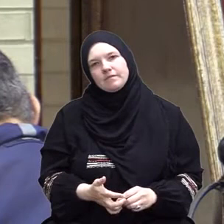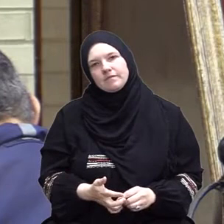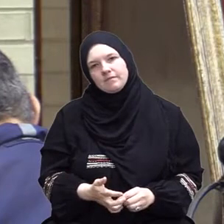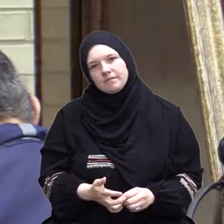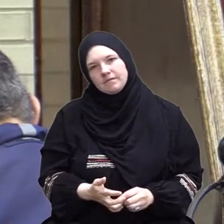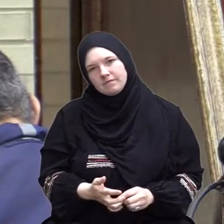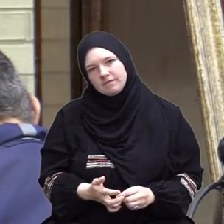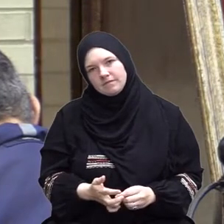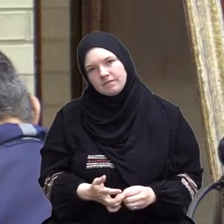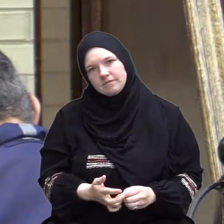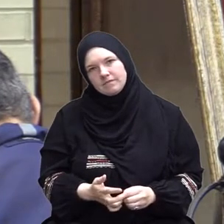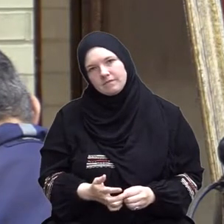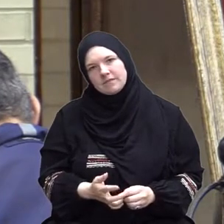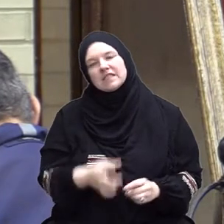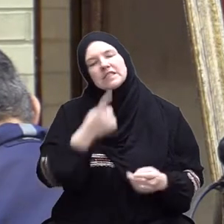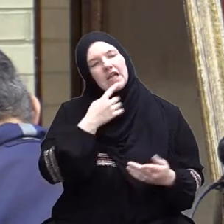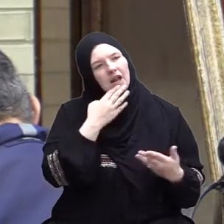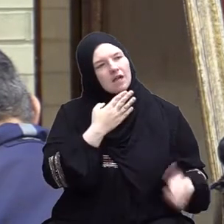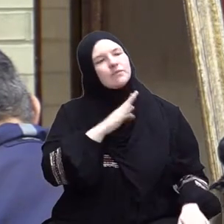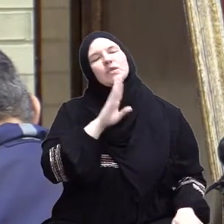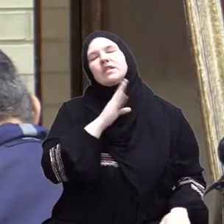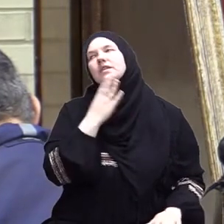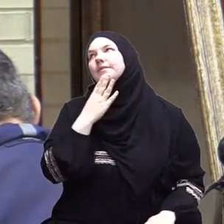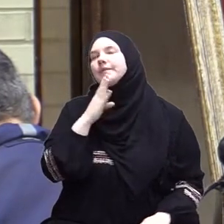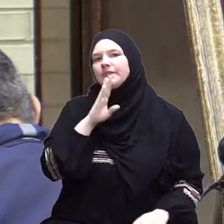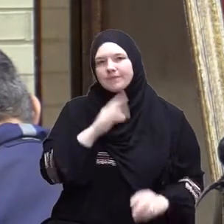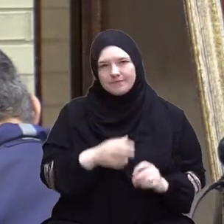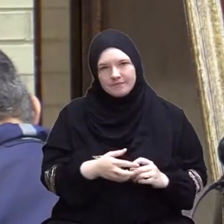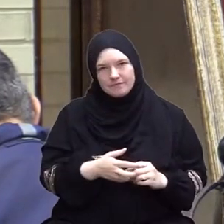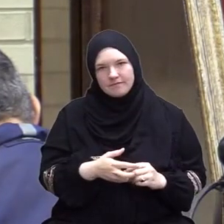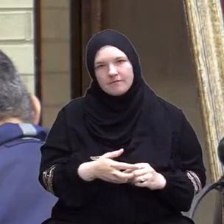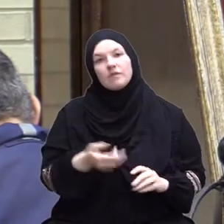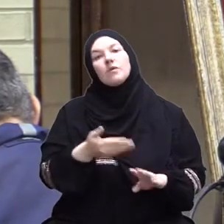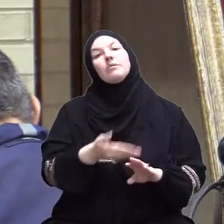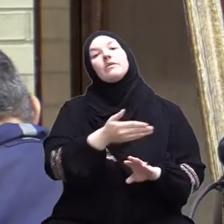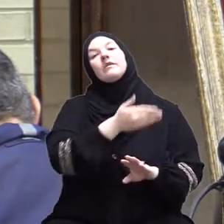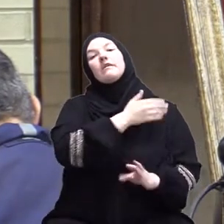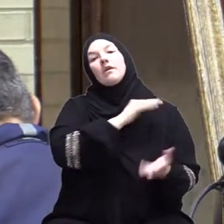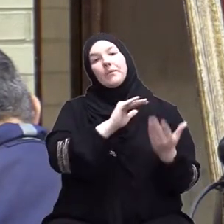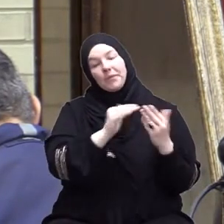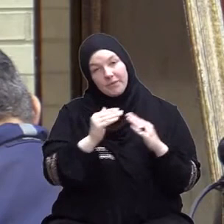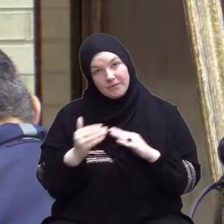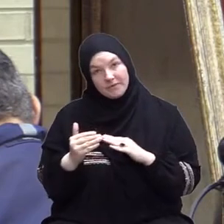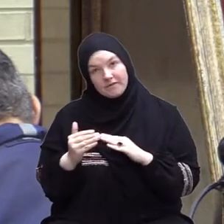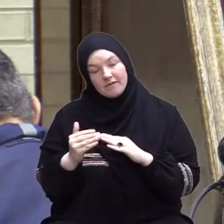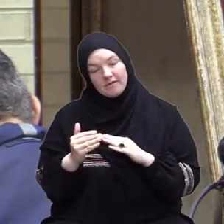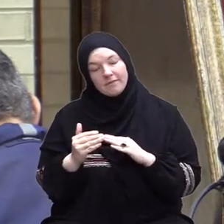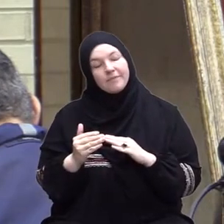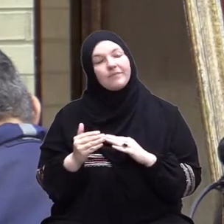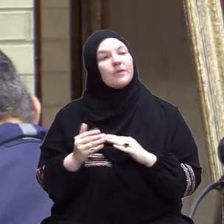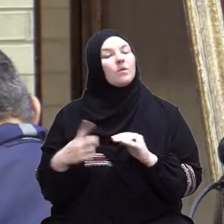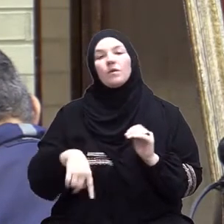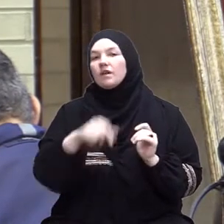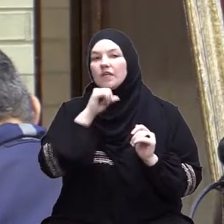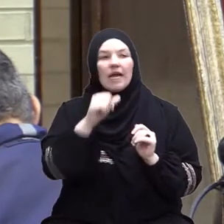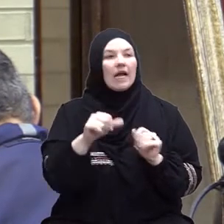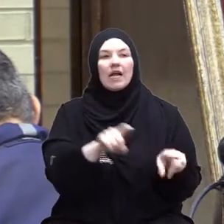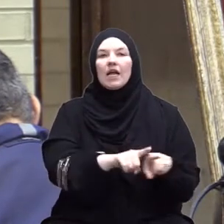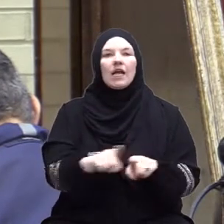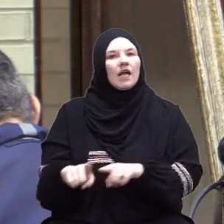wasallam. Say alhamdulillah. Previous communities were not